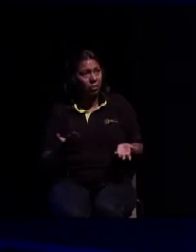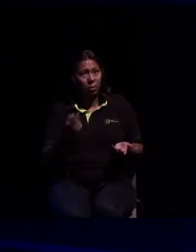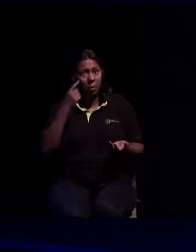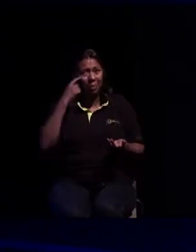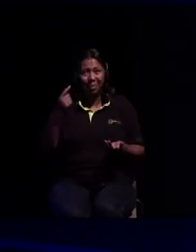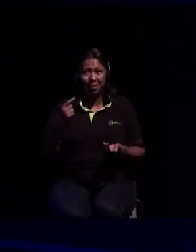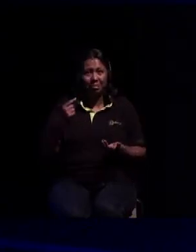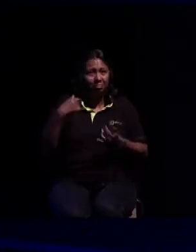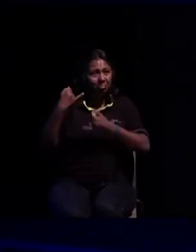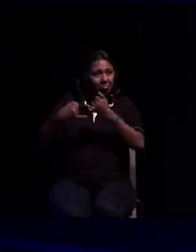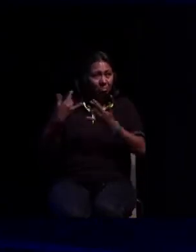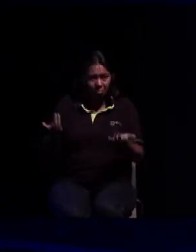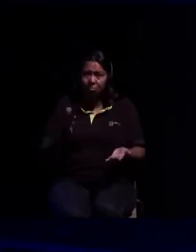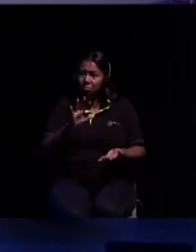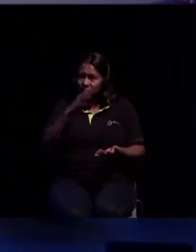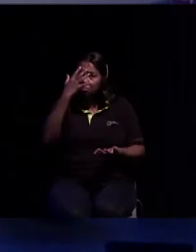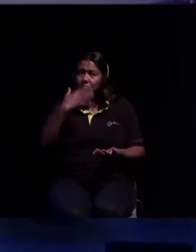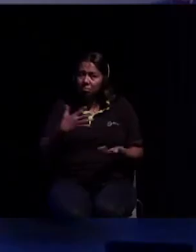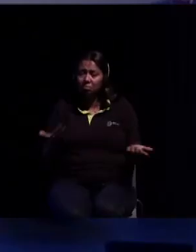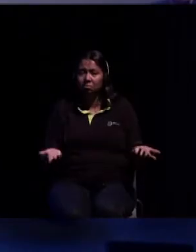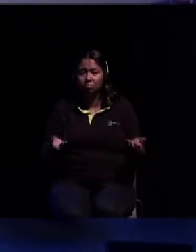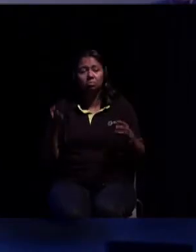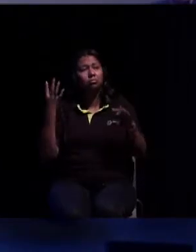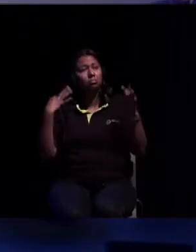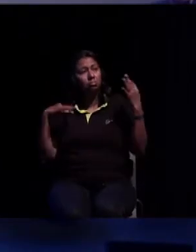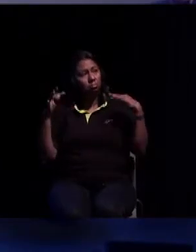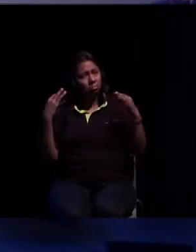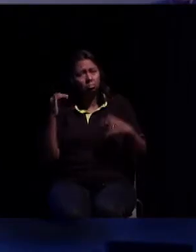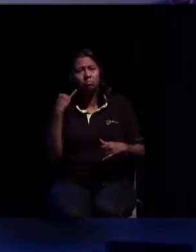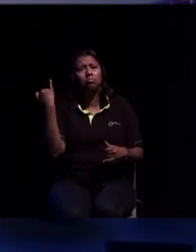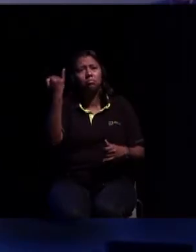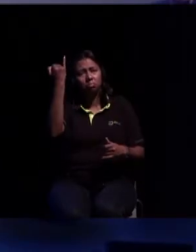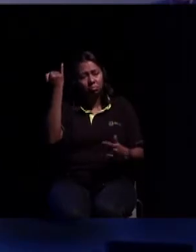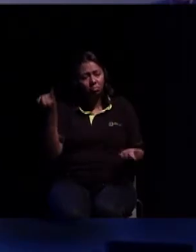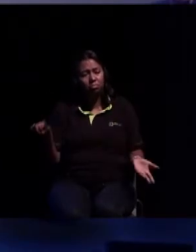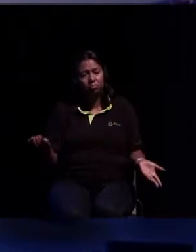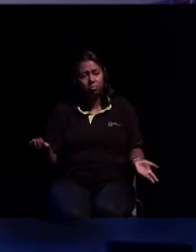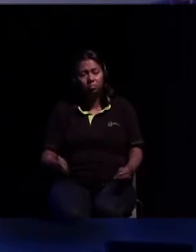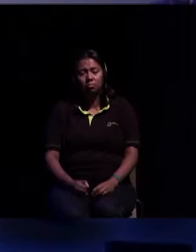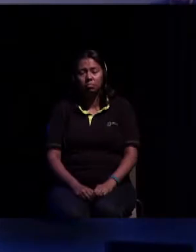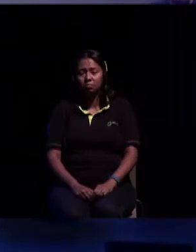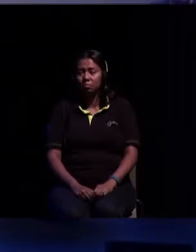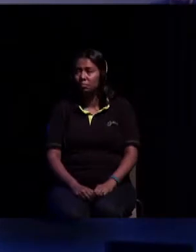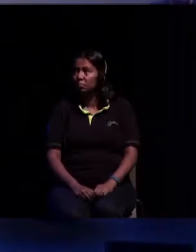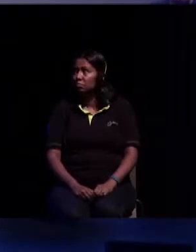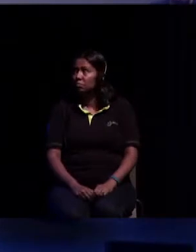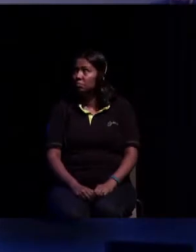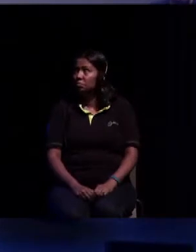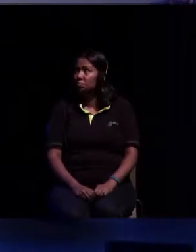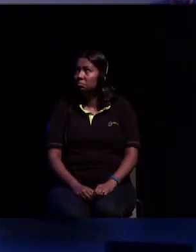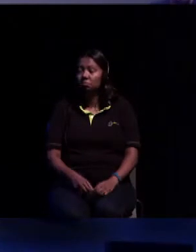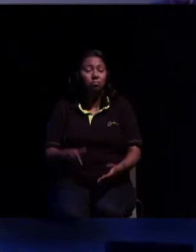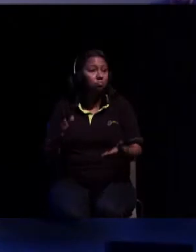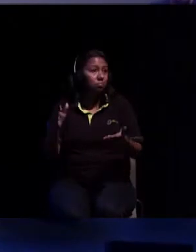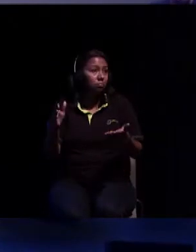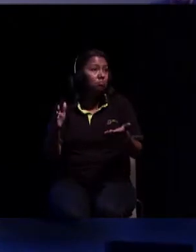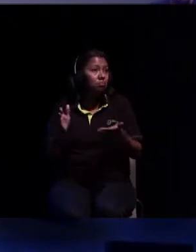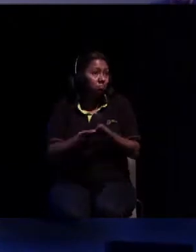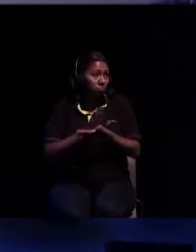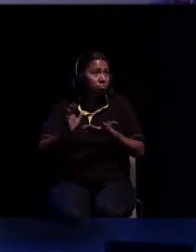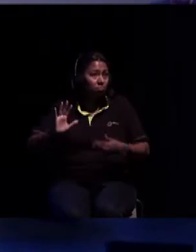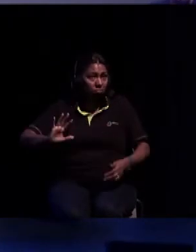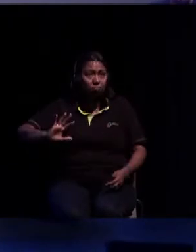Tourism matters. These are some of the statistics that you could look at for the numbers of things like foreign exchange